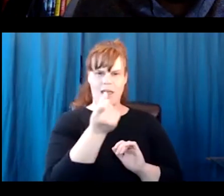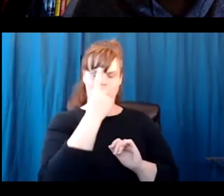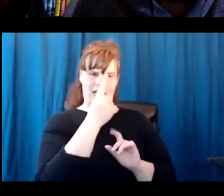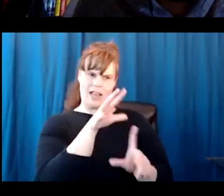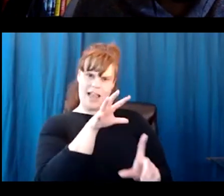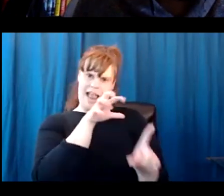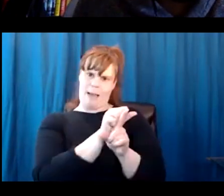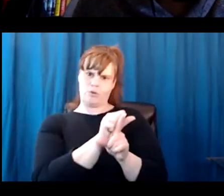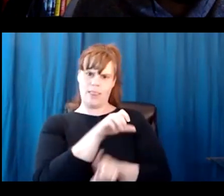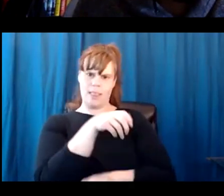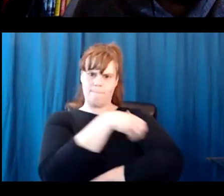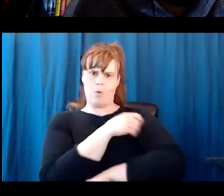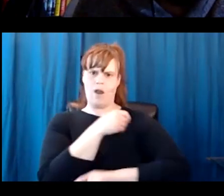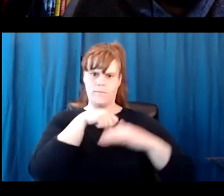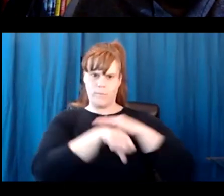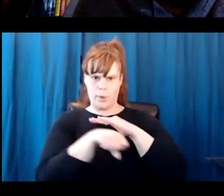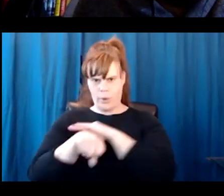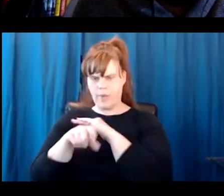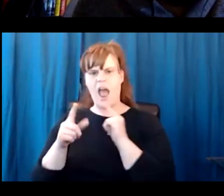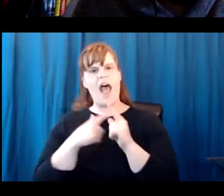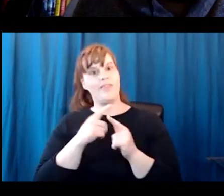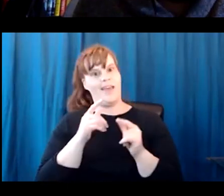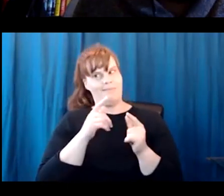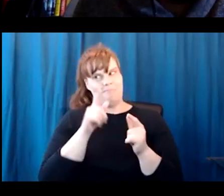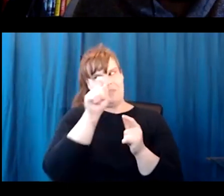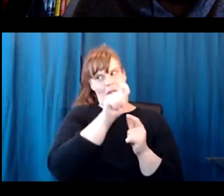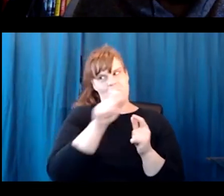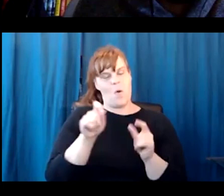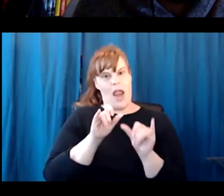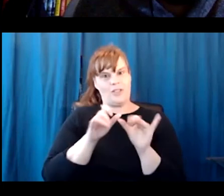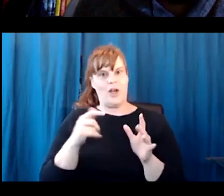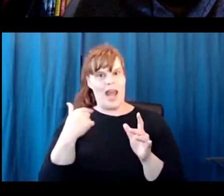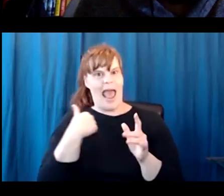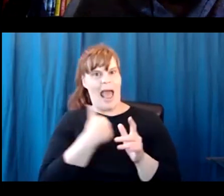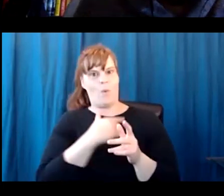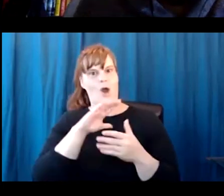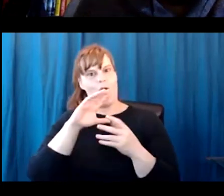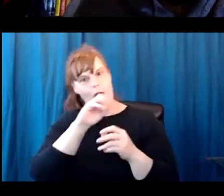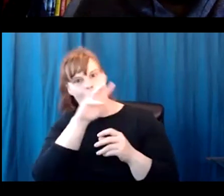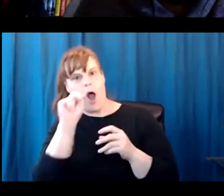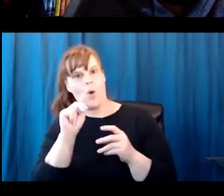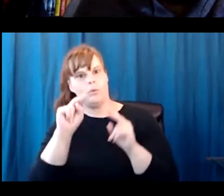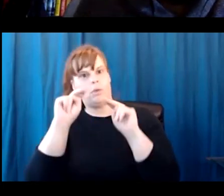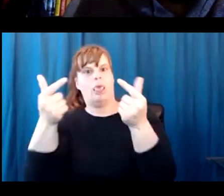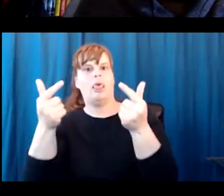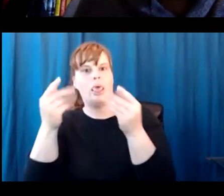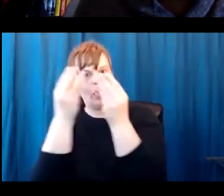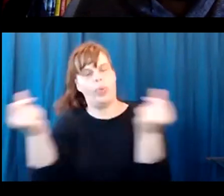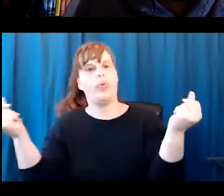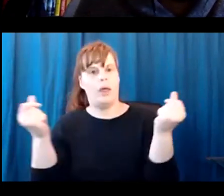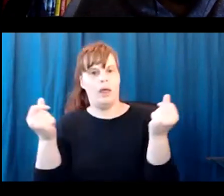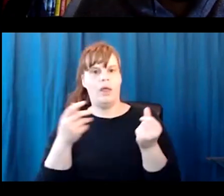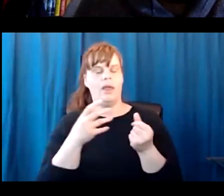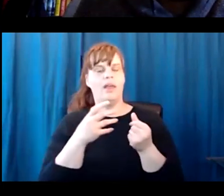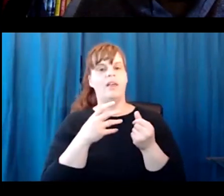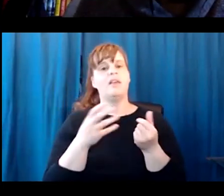therefore engineering our own obsolescence, all in a quest for an ever-expanding workforce. Even devoid